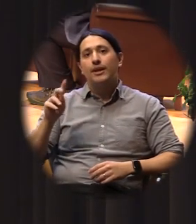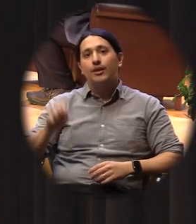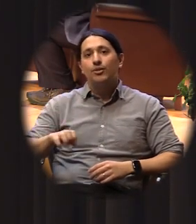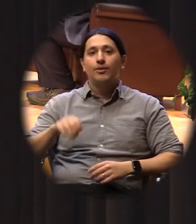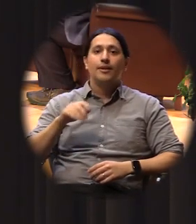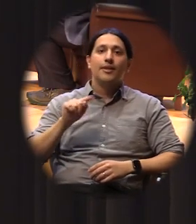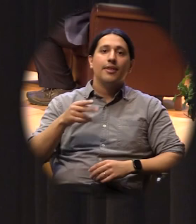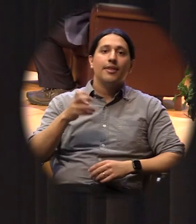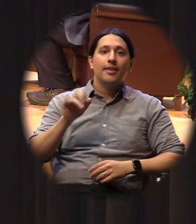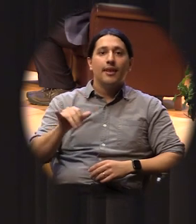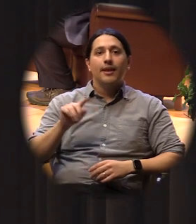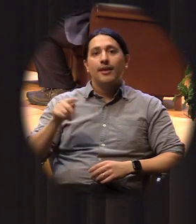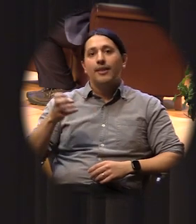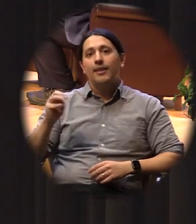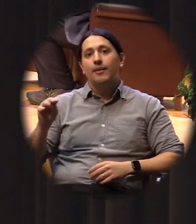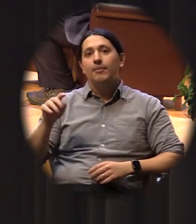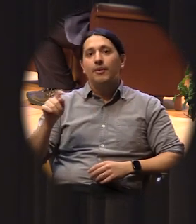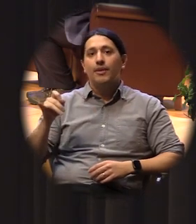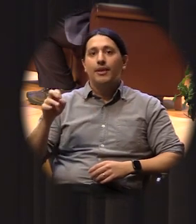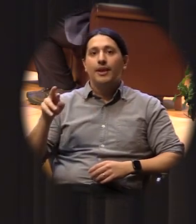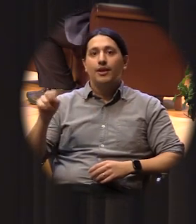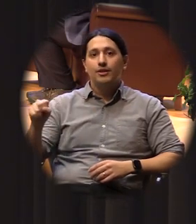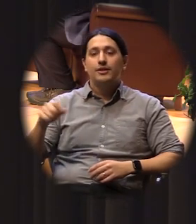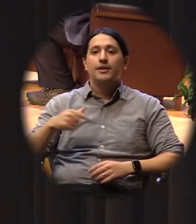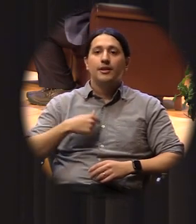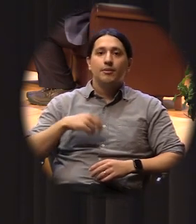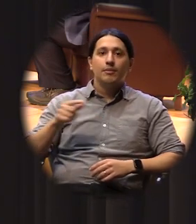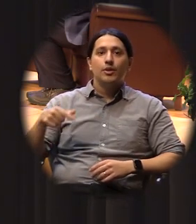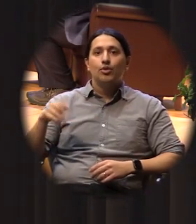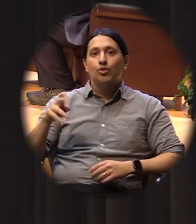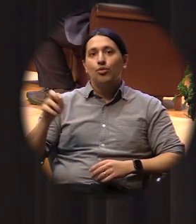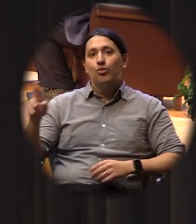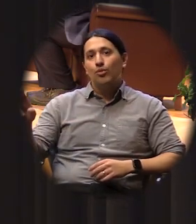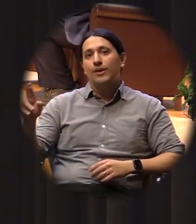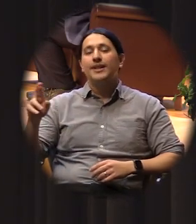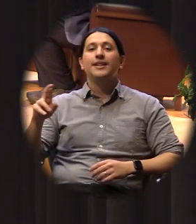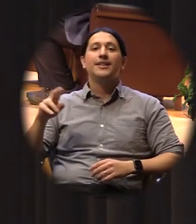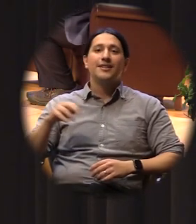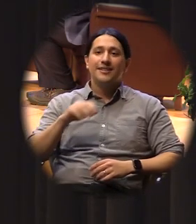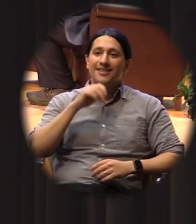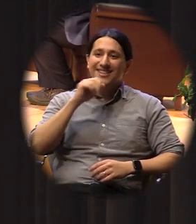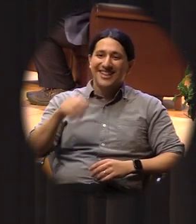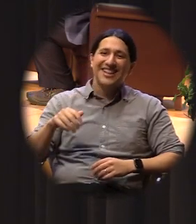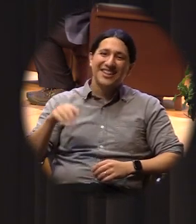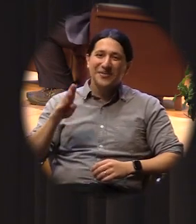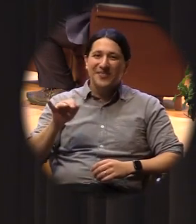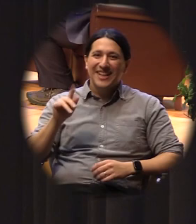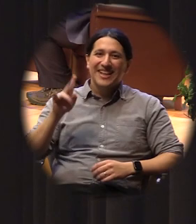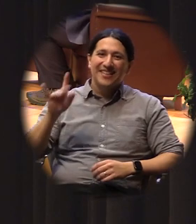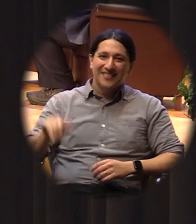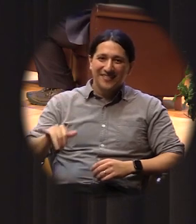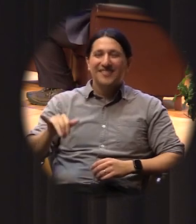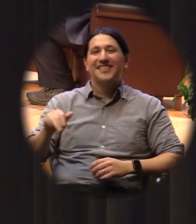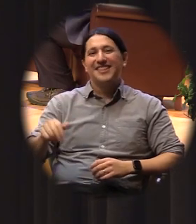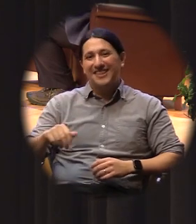trans person, and I live in Fort Worth, Texas. Pause for the sigh of dismay.